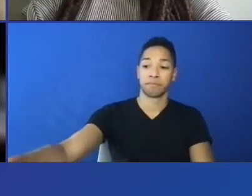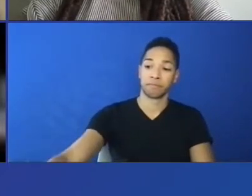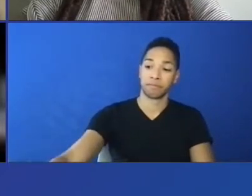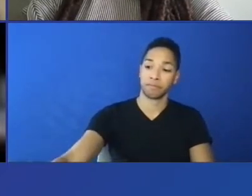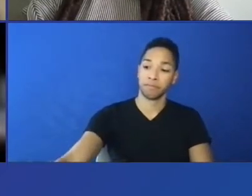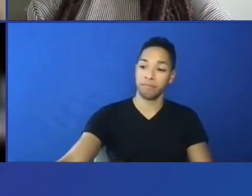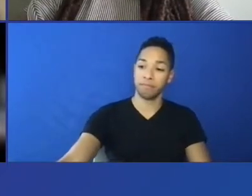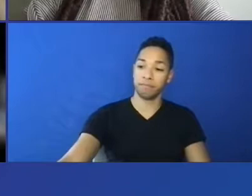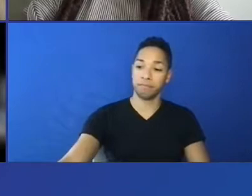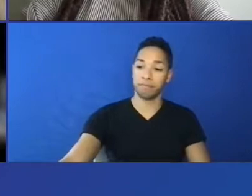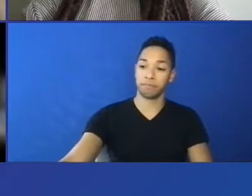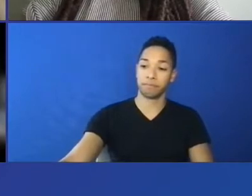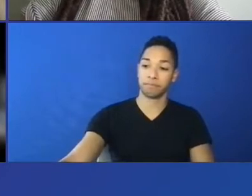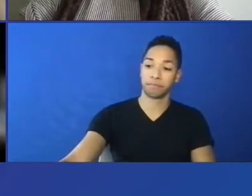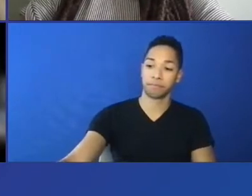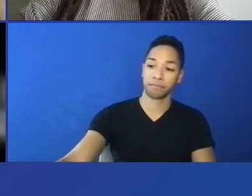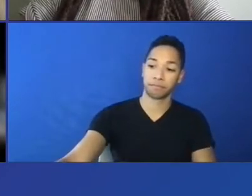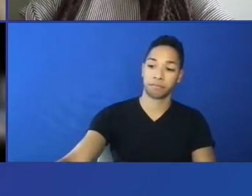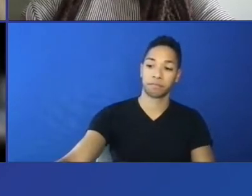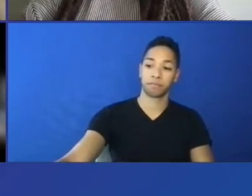This is Kellee. I'll jump in.